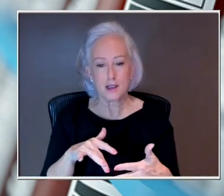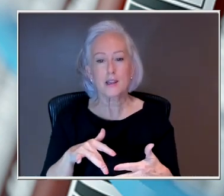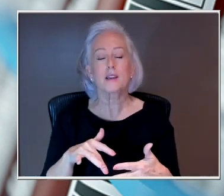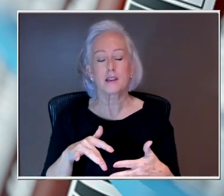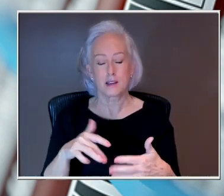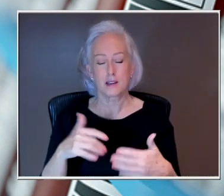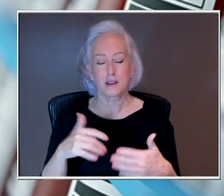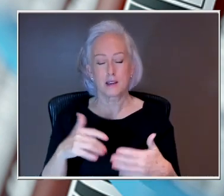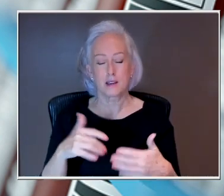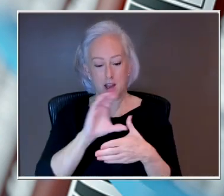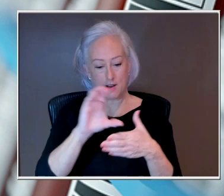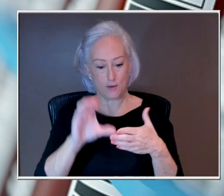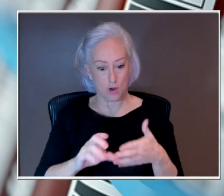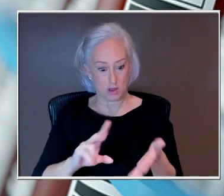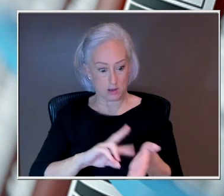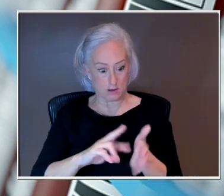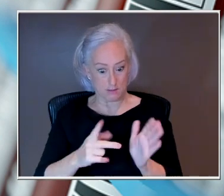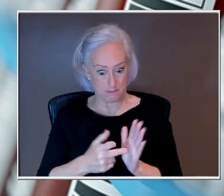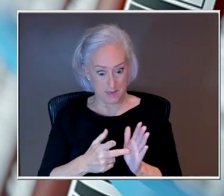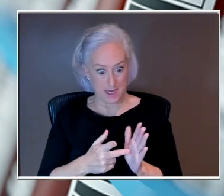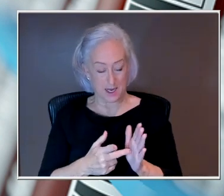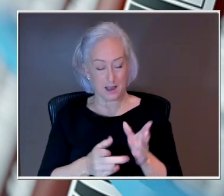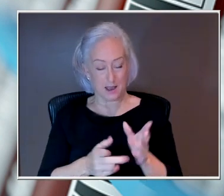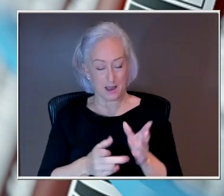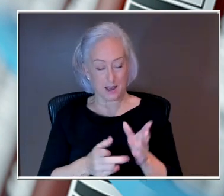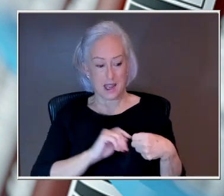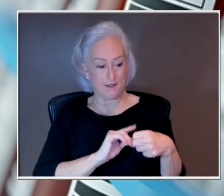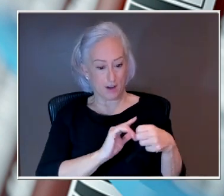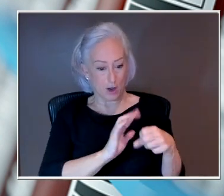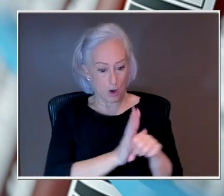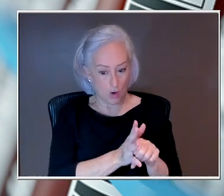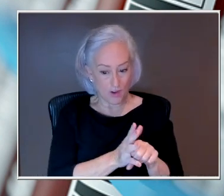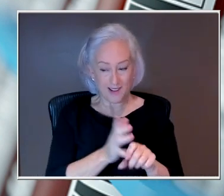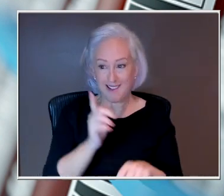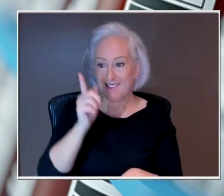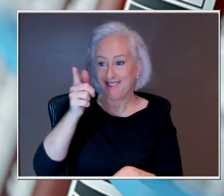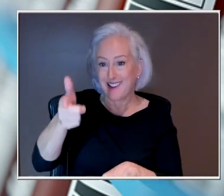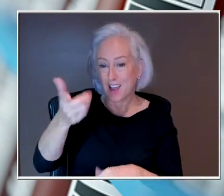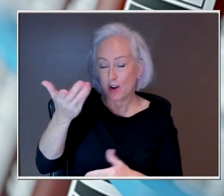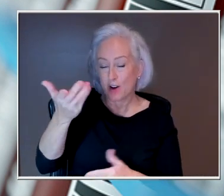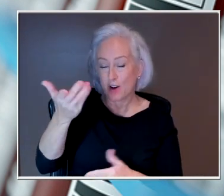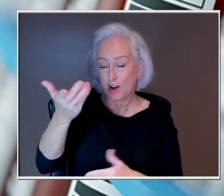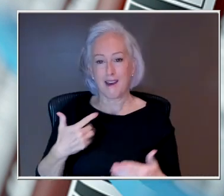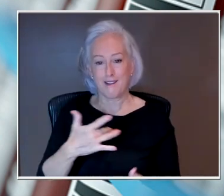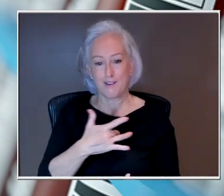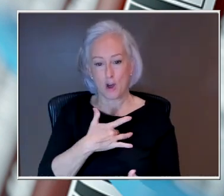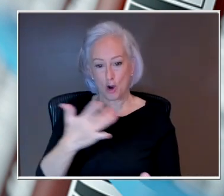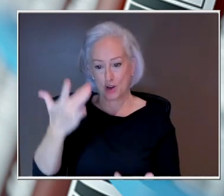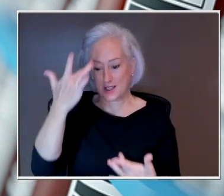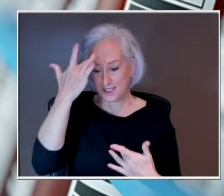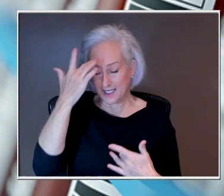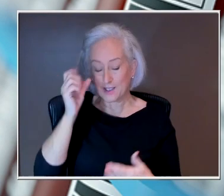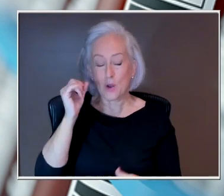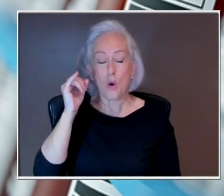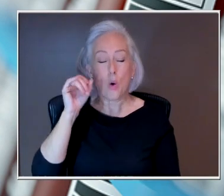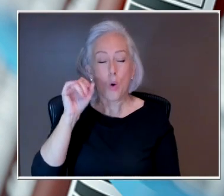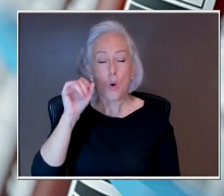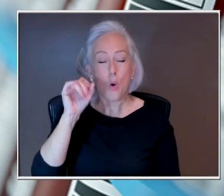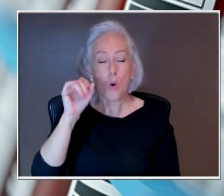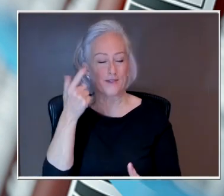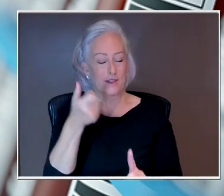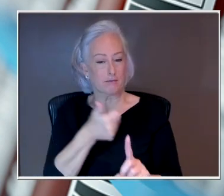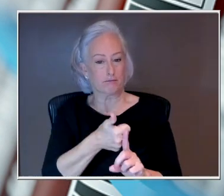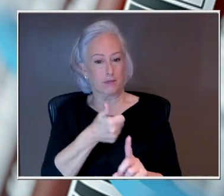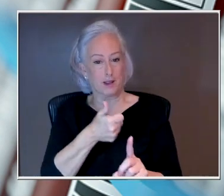get COVID then have a greater chance of getting cardiovascular disease, or why those who already have cardiovascular disease suffer more